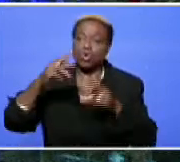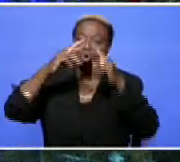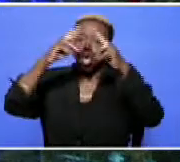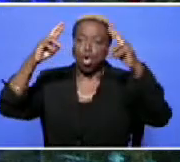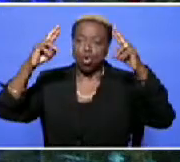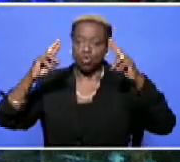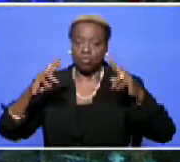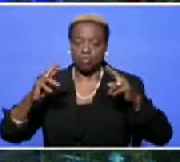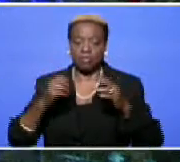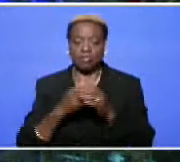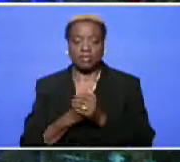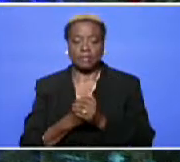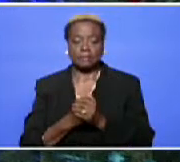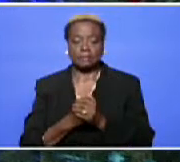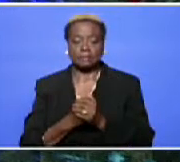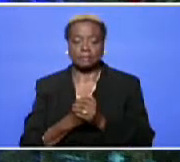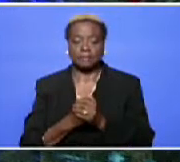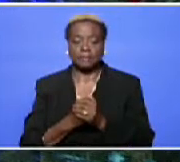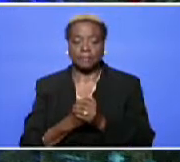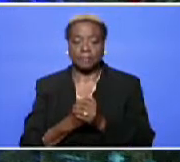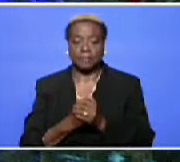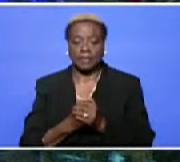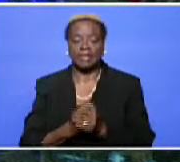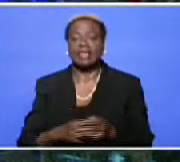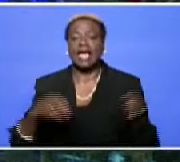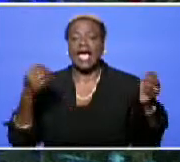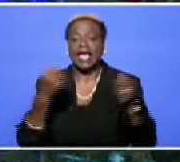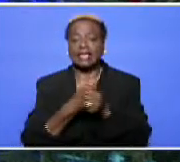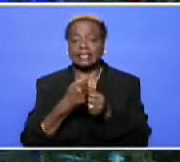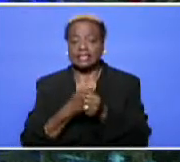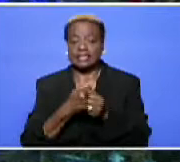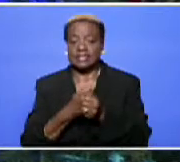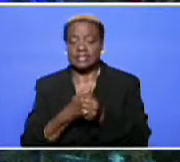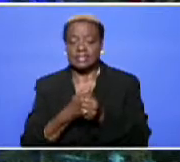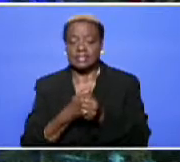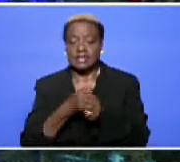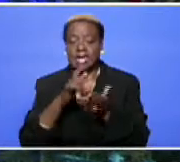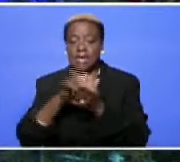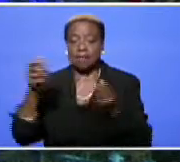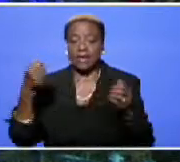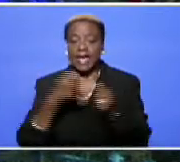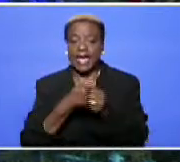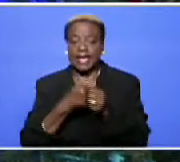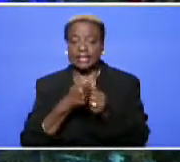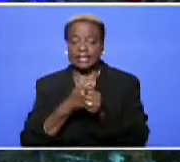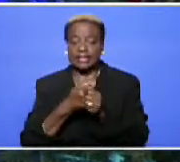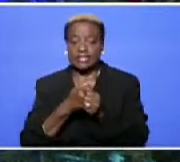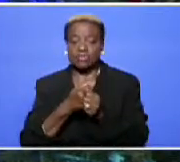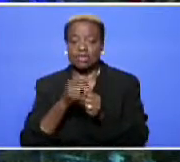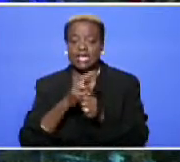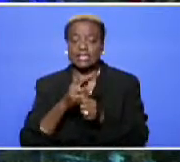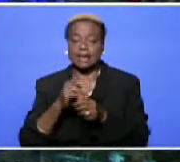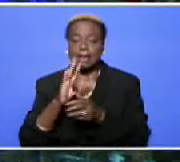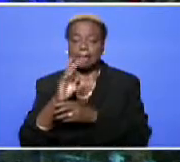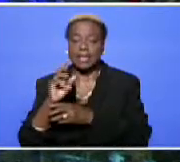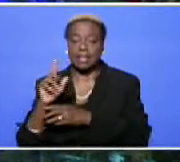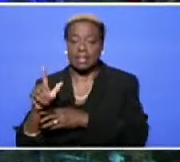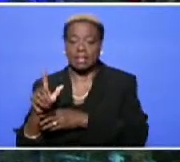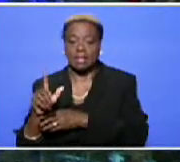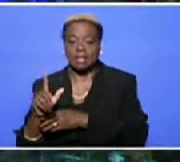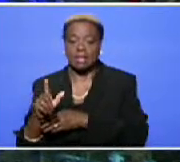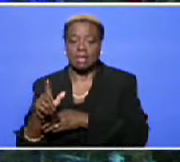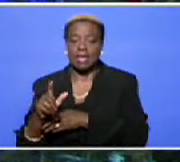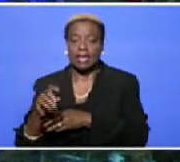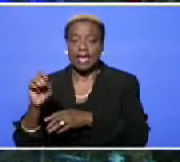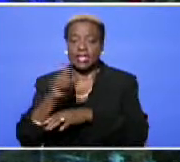while throwing his support behind the Aircraft Accident Investigation Authority and Regulation Bill in the House of Assembly yesterday was Exuma and Ragged Island